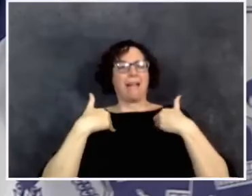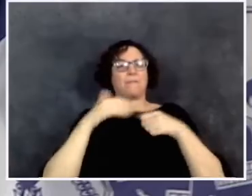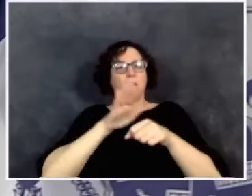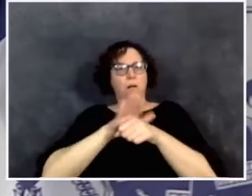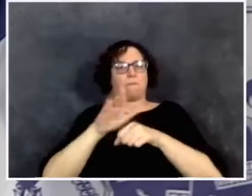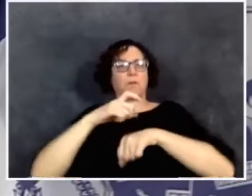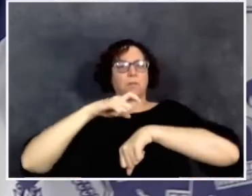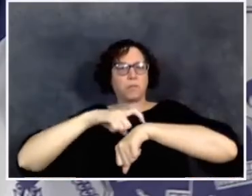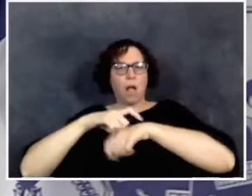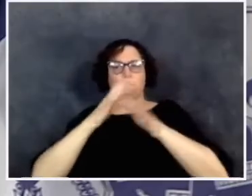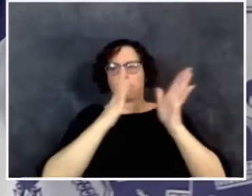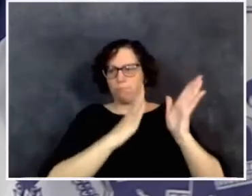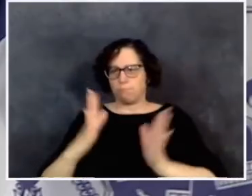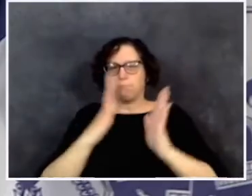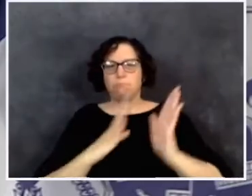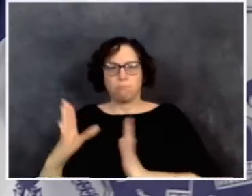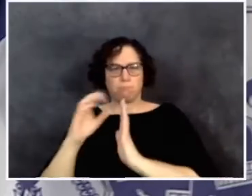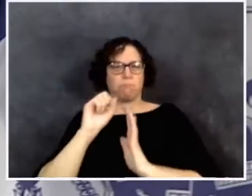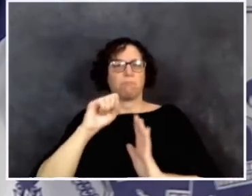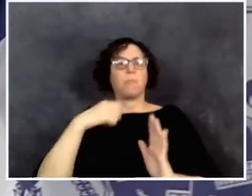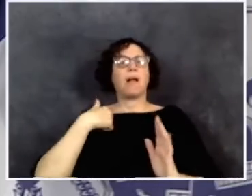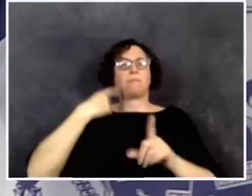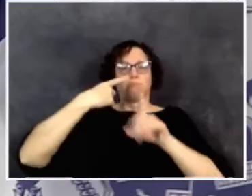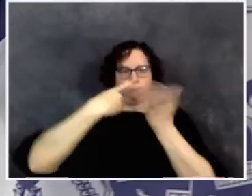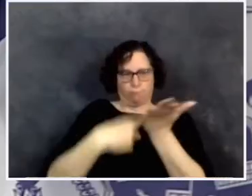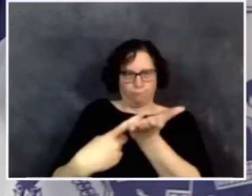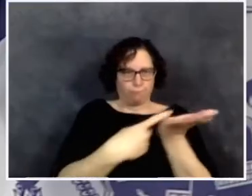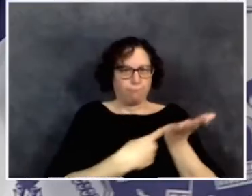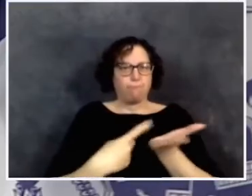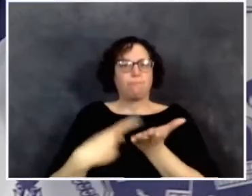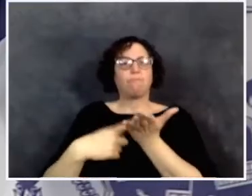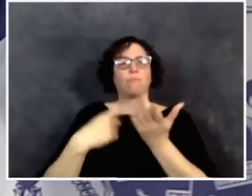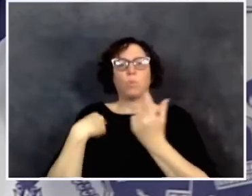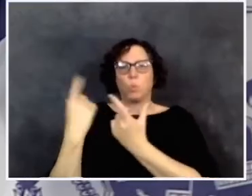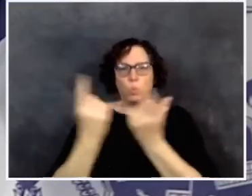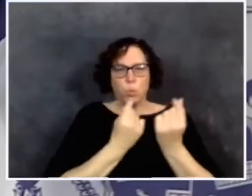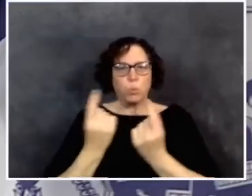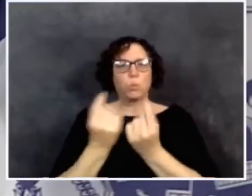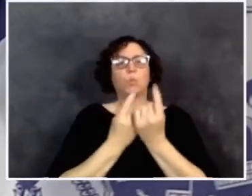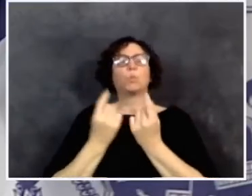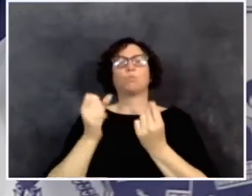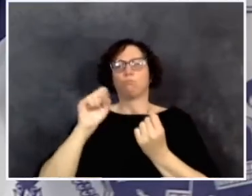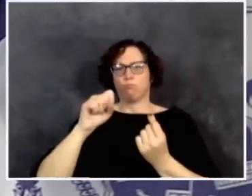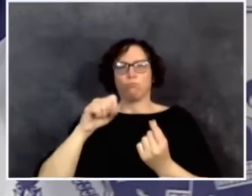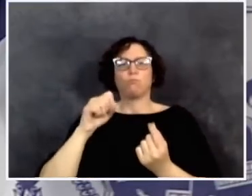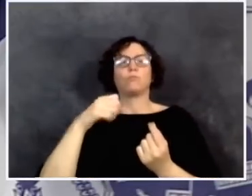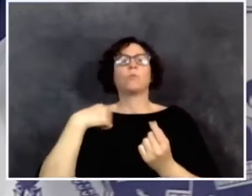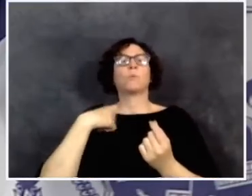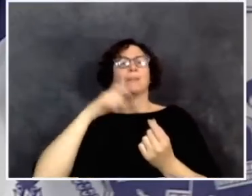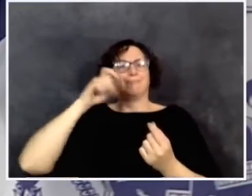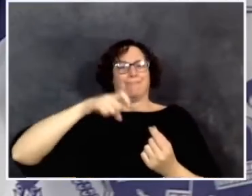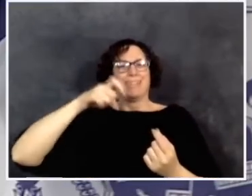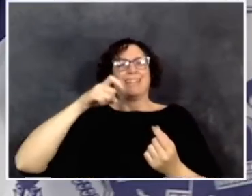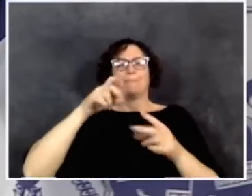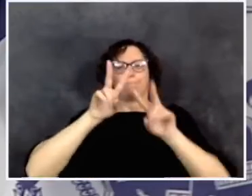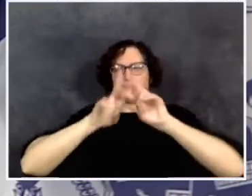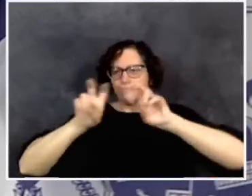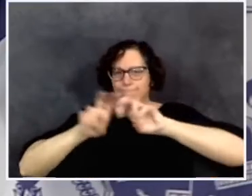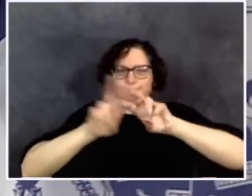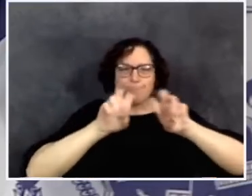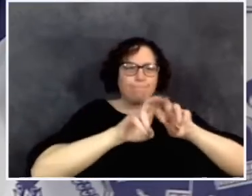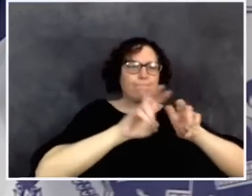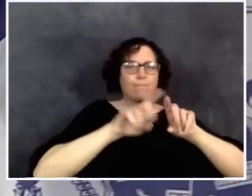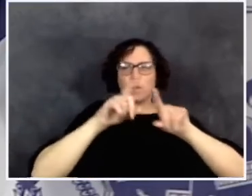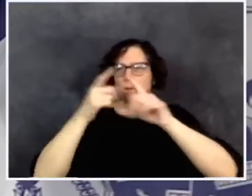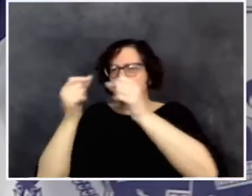waves in general. And obviously, we need to look at different models of how, working with the state, working with